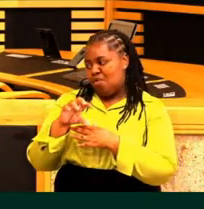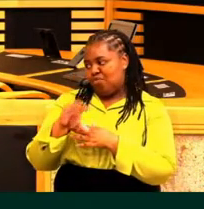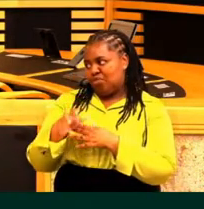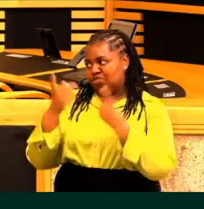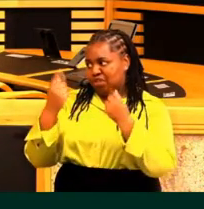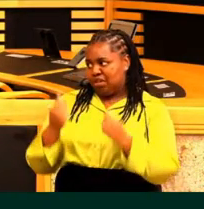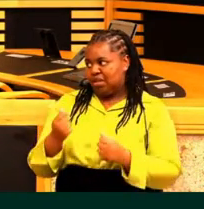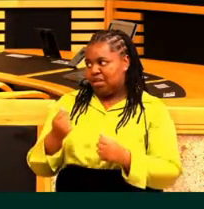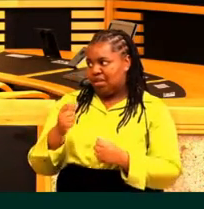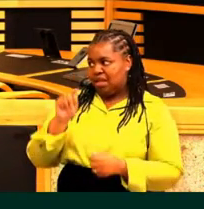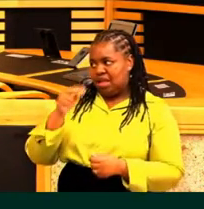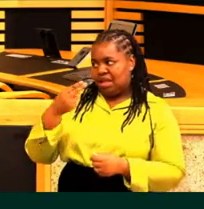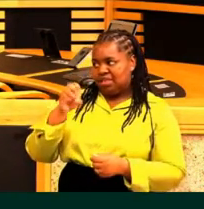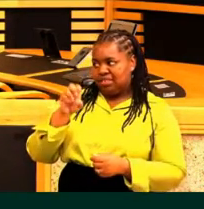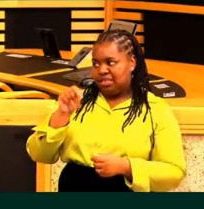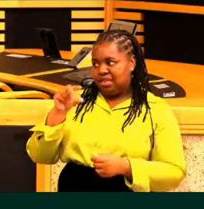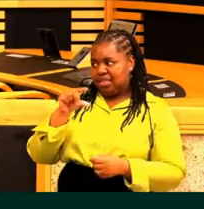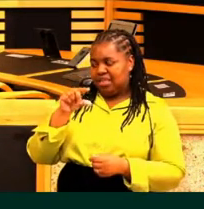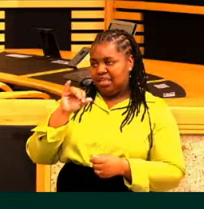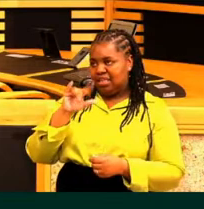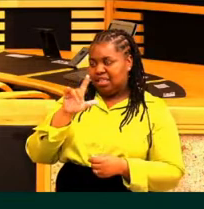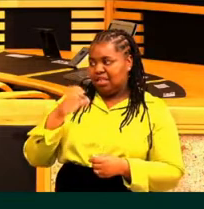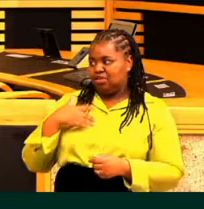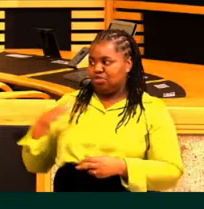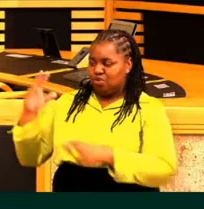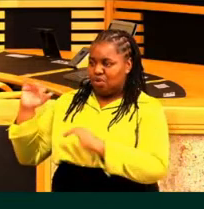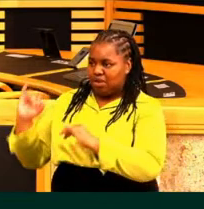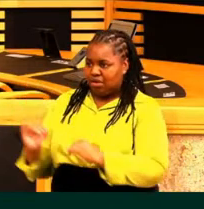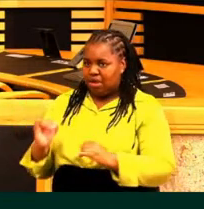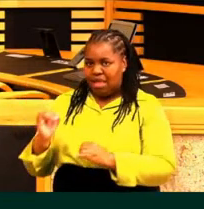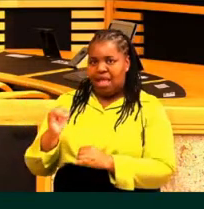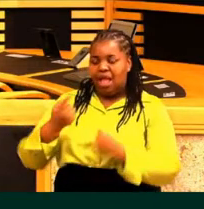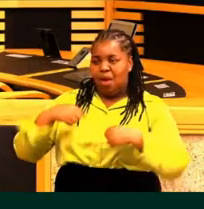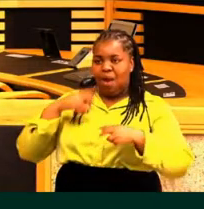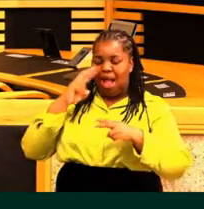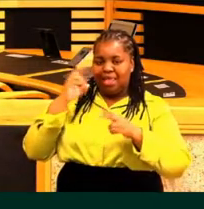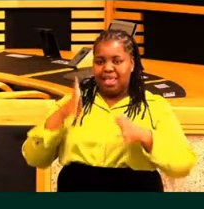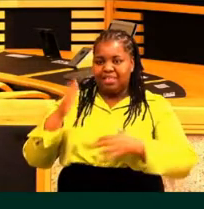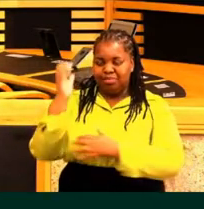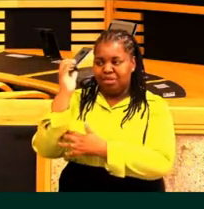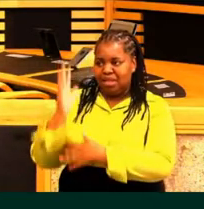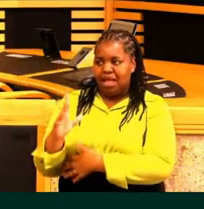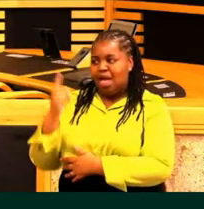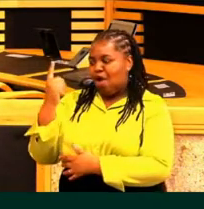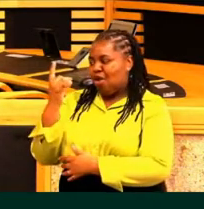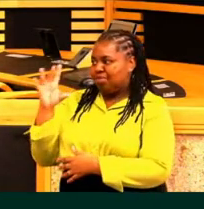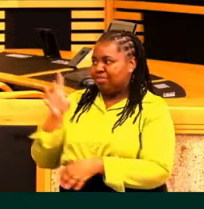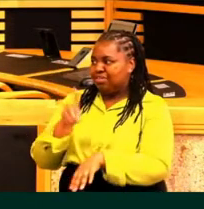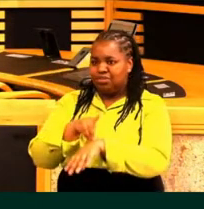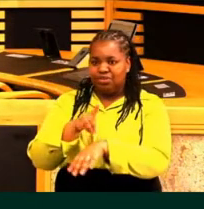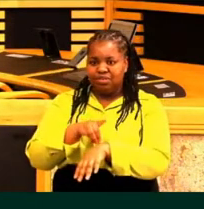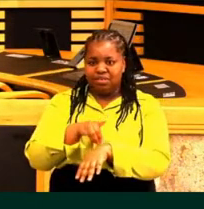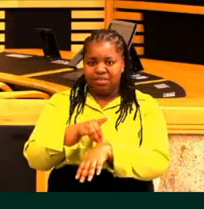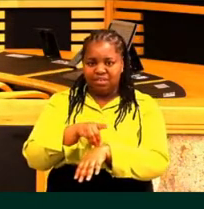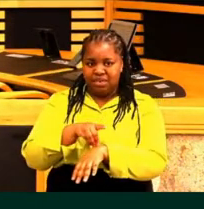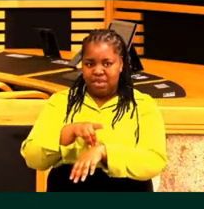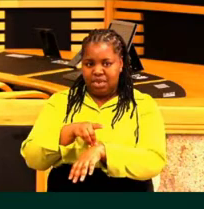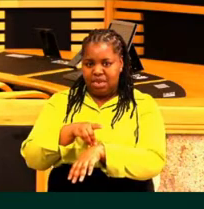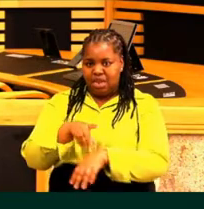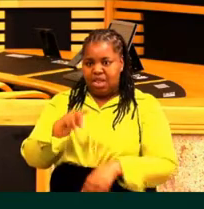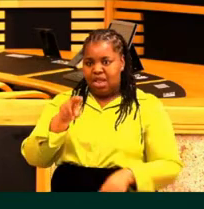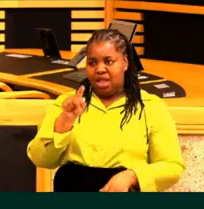is to introduce our guest speaker the one and only Dr Anthony